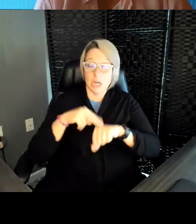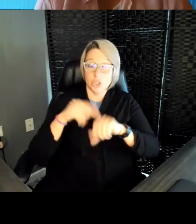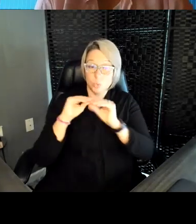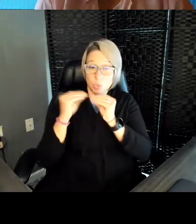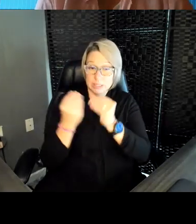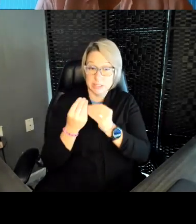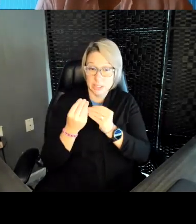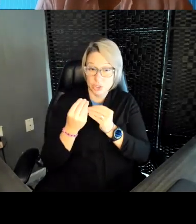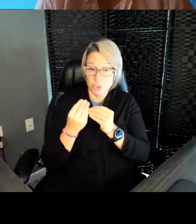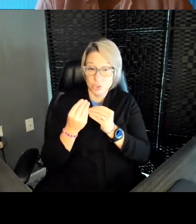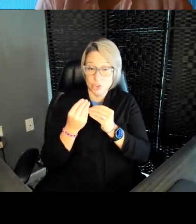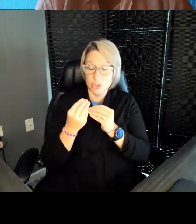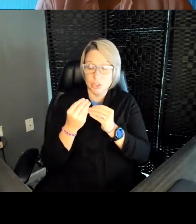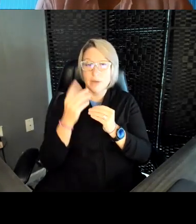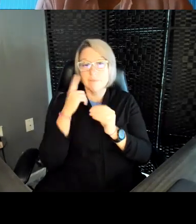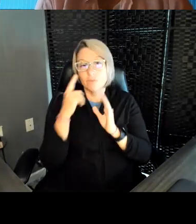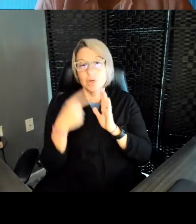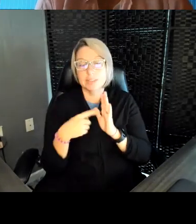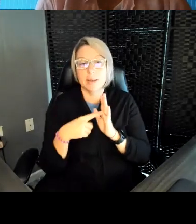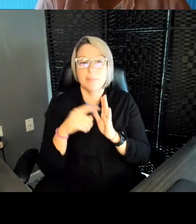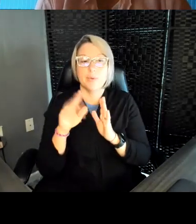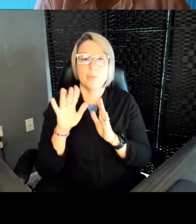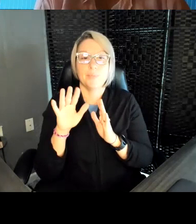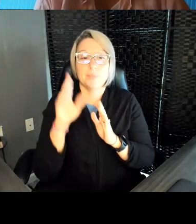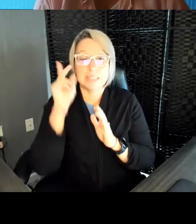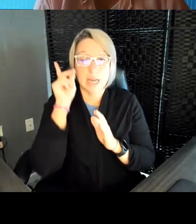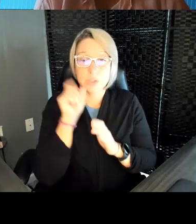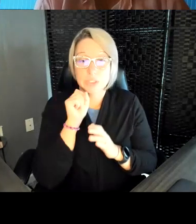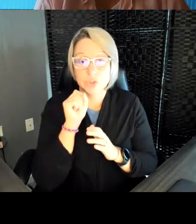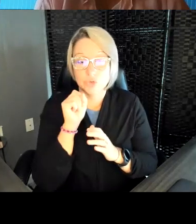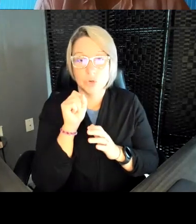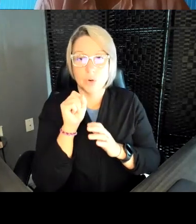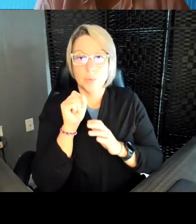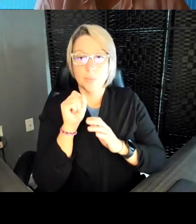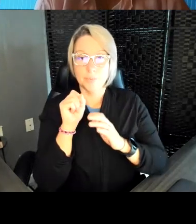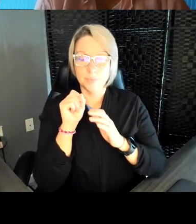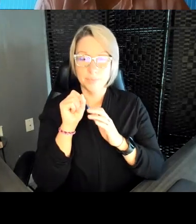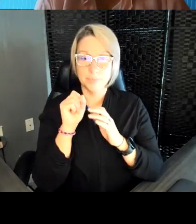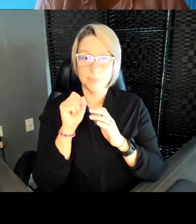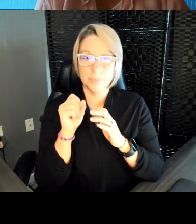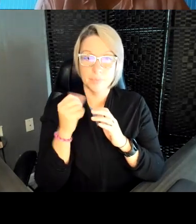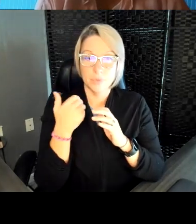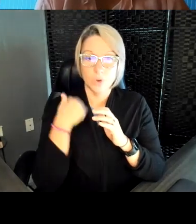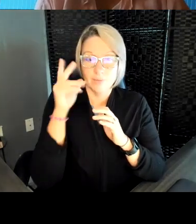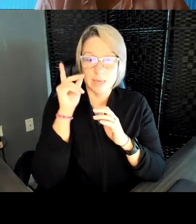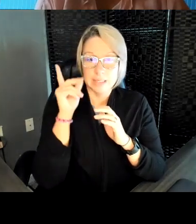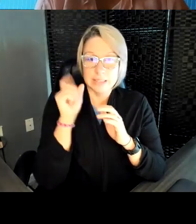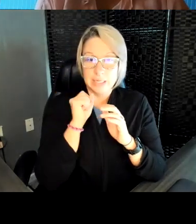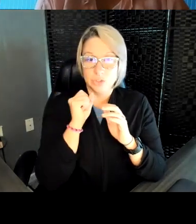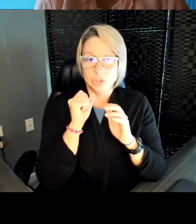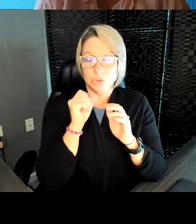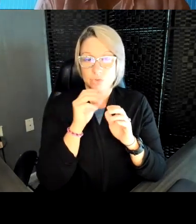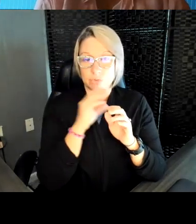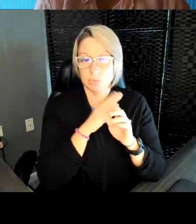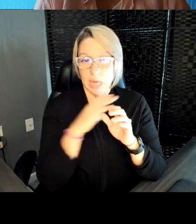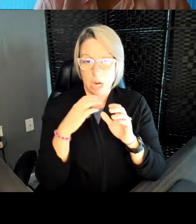So you can, like, for example, Down syndrome. I mean, there's certainly the, Down Syndrome Congress, Association, et